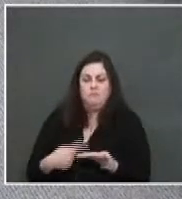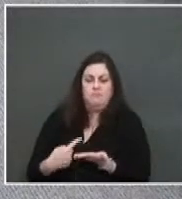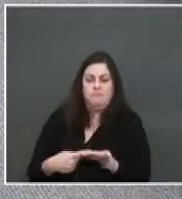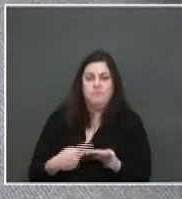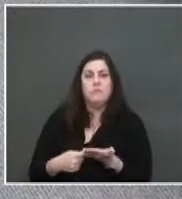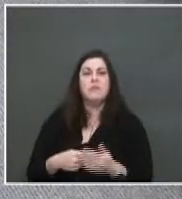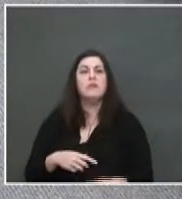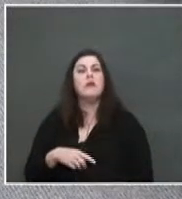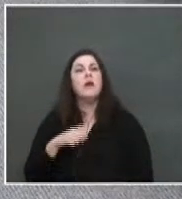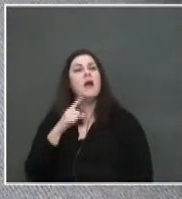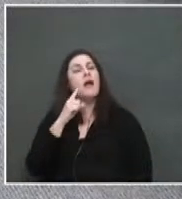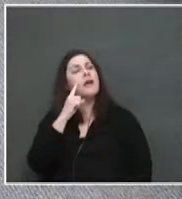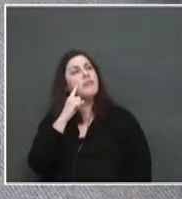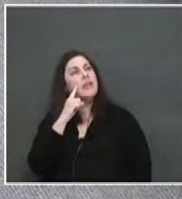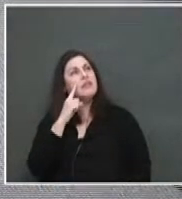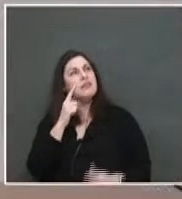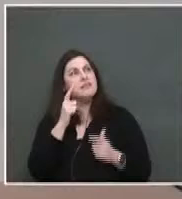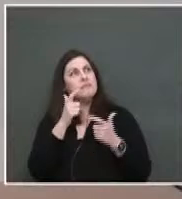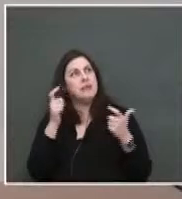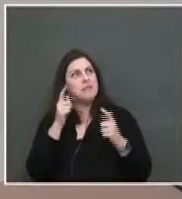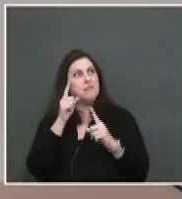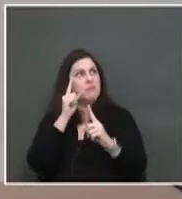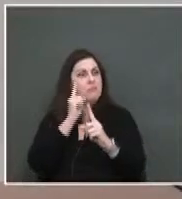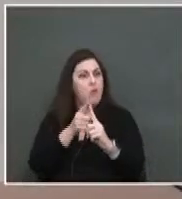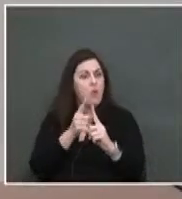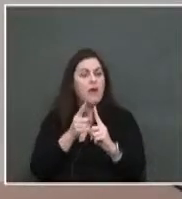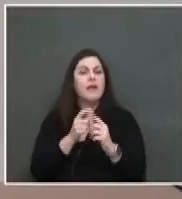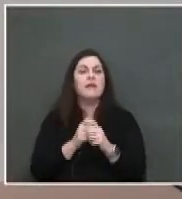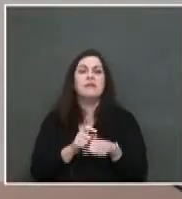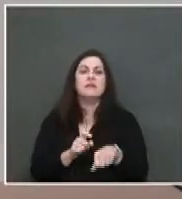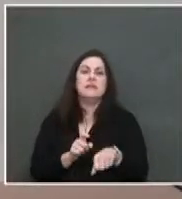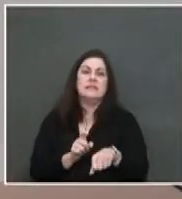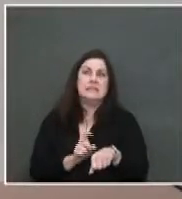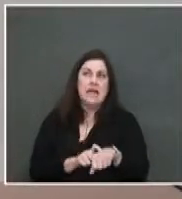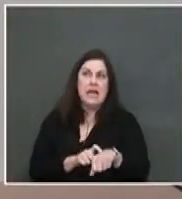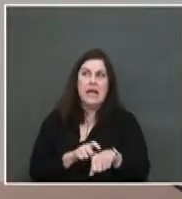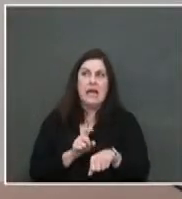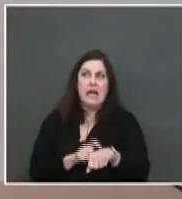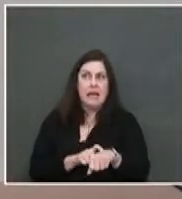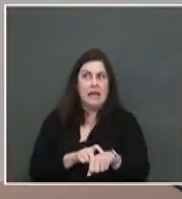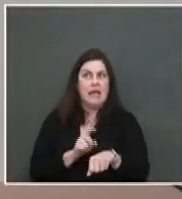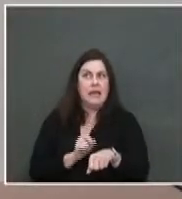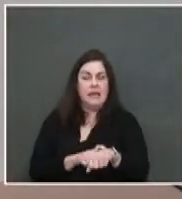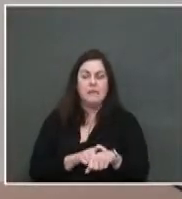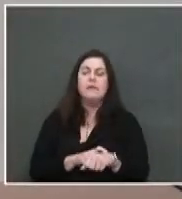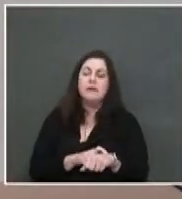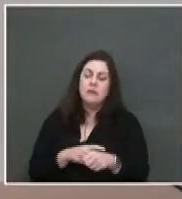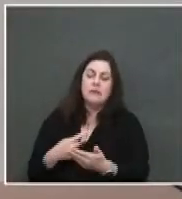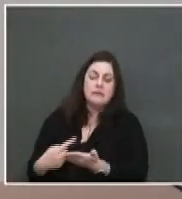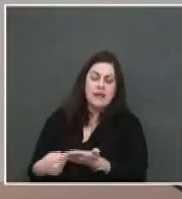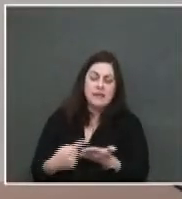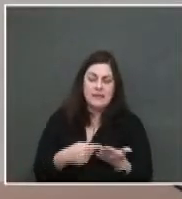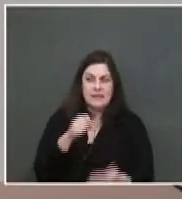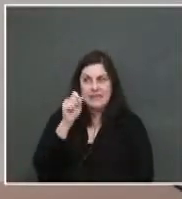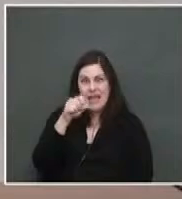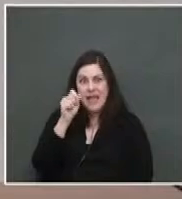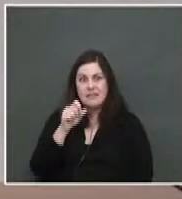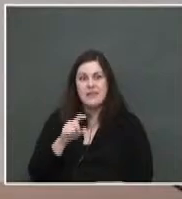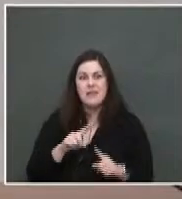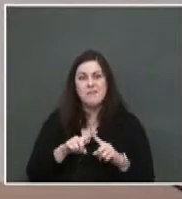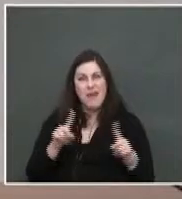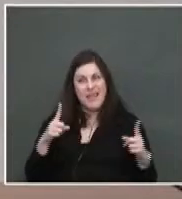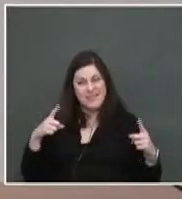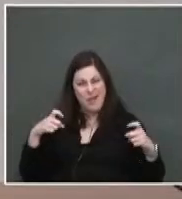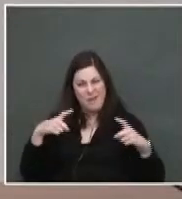point, right, is made a couple times now. It's taken long to get through this pipeline, but, I mean, we're having a difficult,